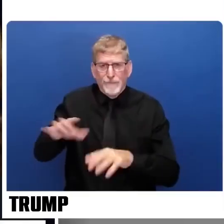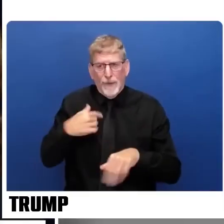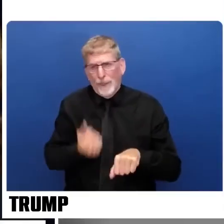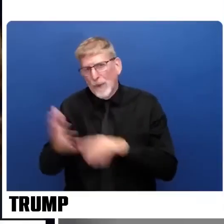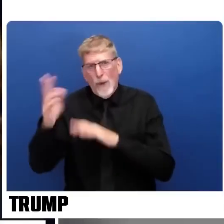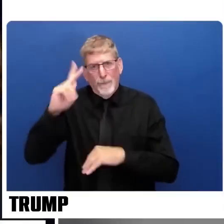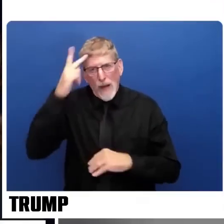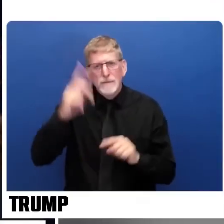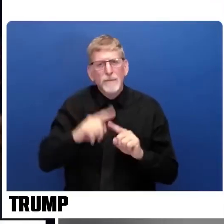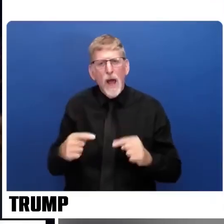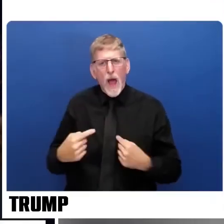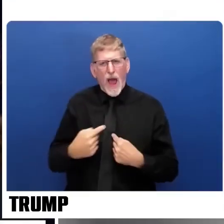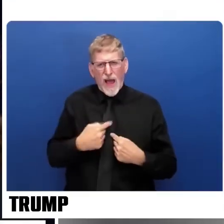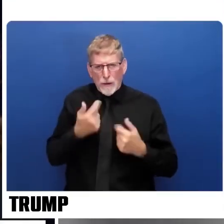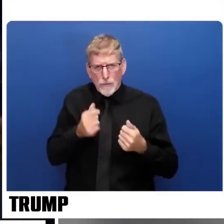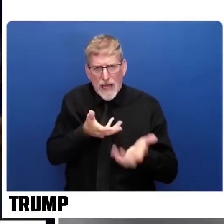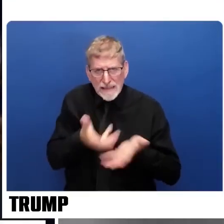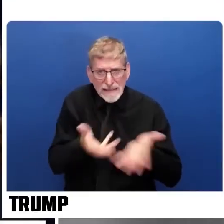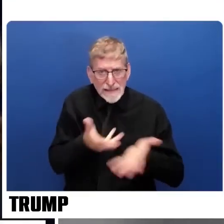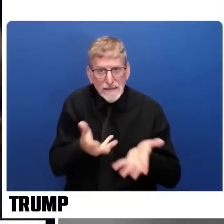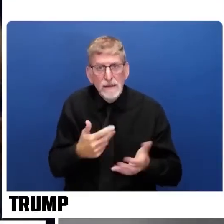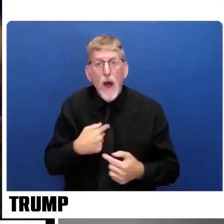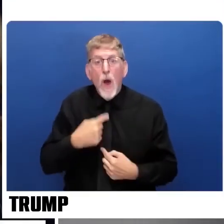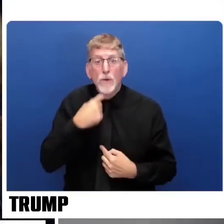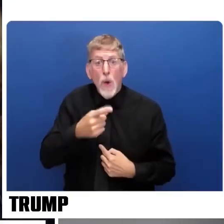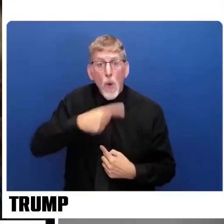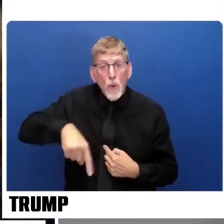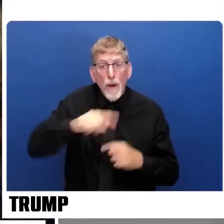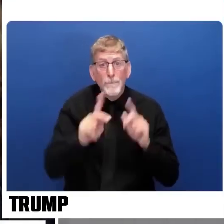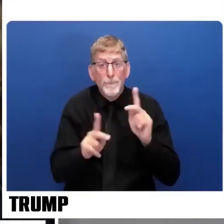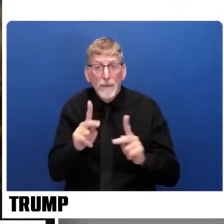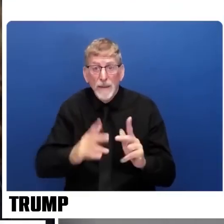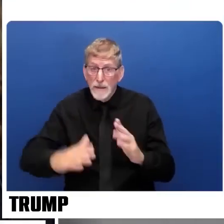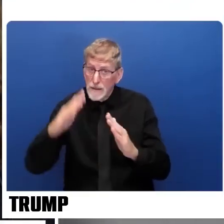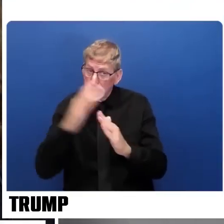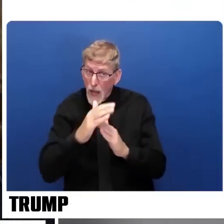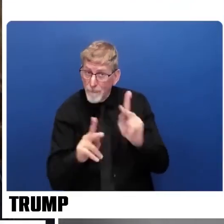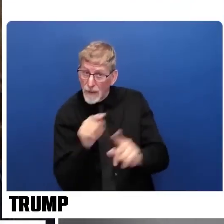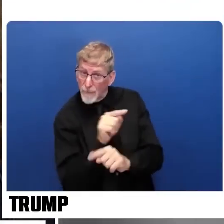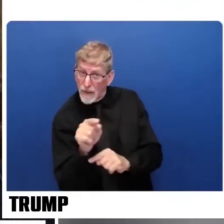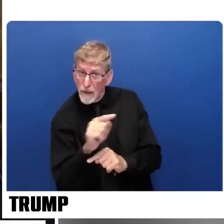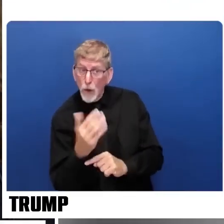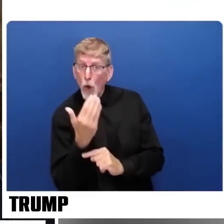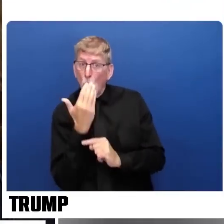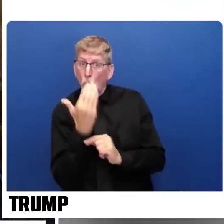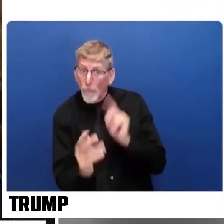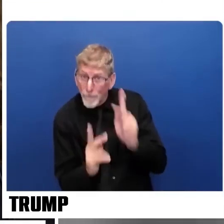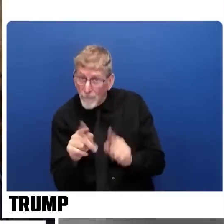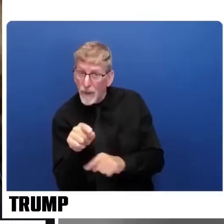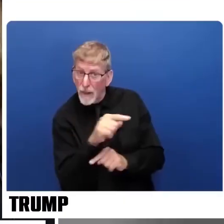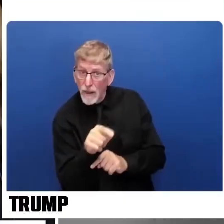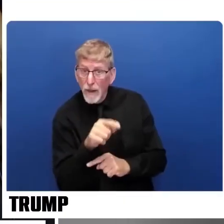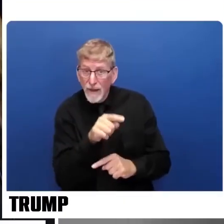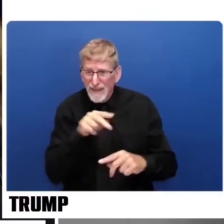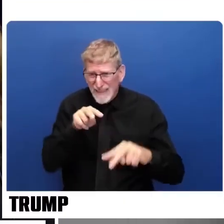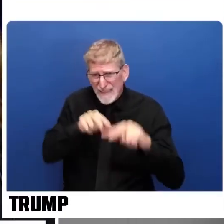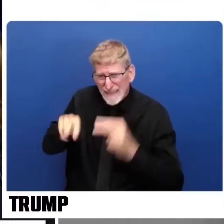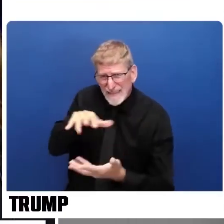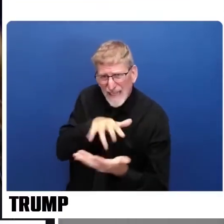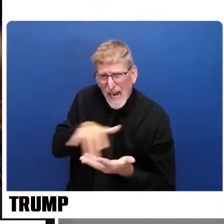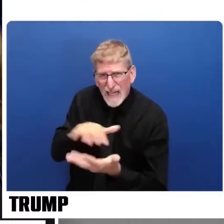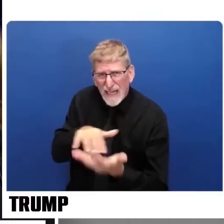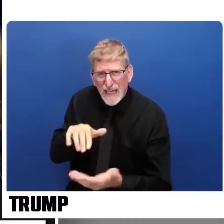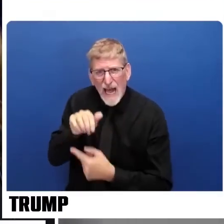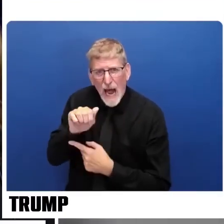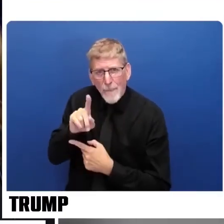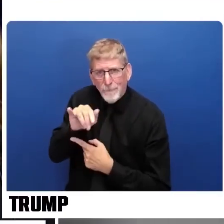decided, and I told my people, the top people, and they're very good people. I have a lot of good people in that administration. We read about the bad ones. We had some real